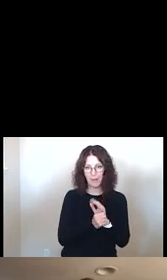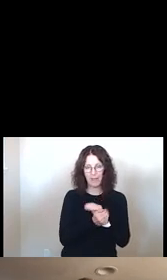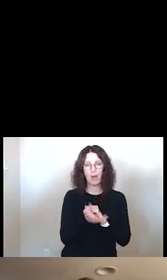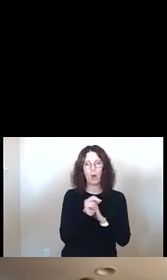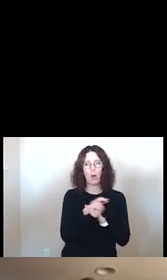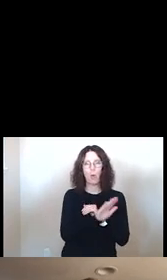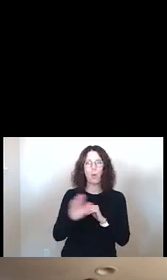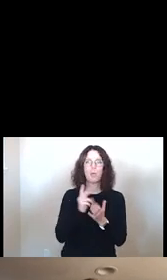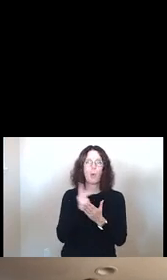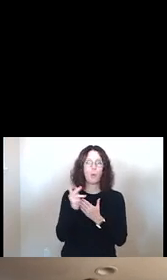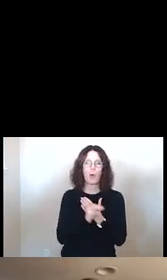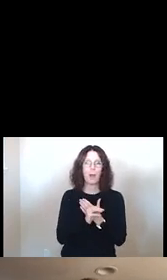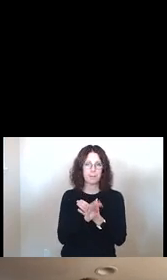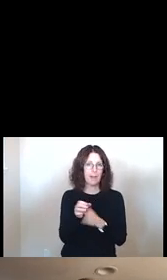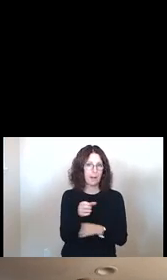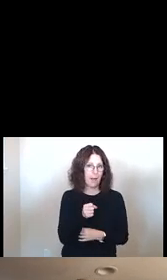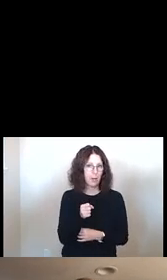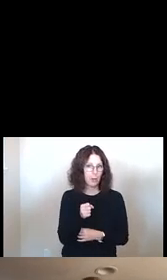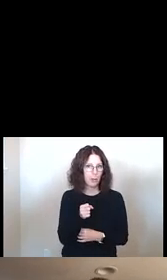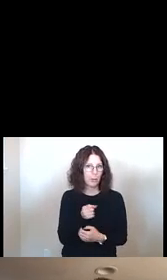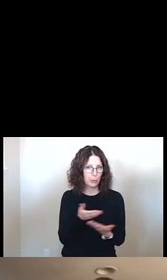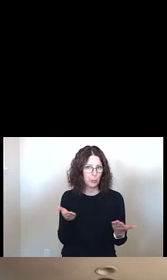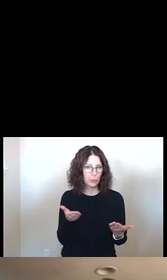that they can hire you. And we have